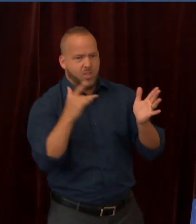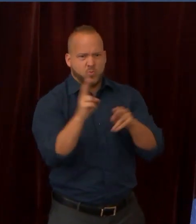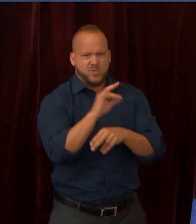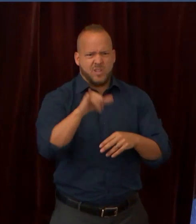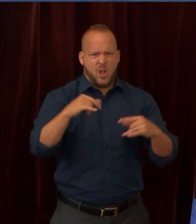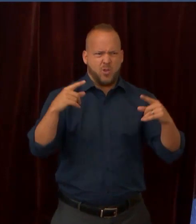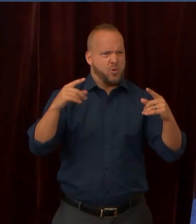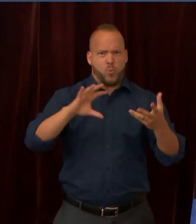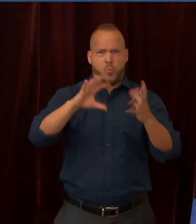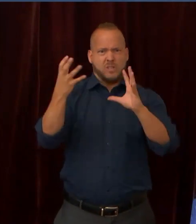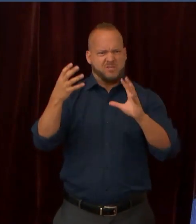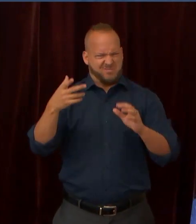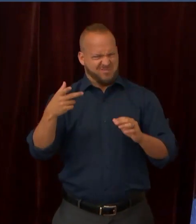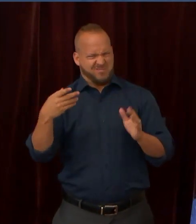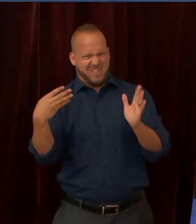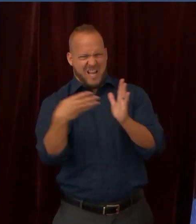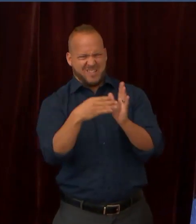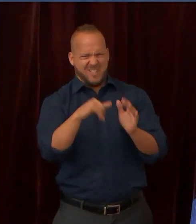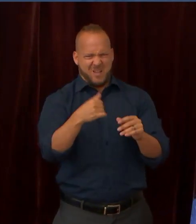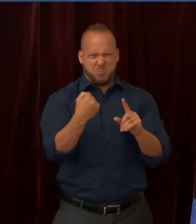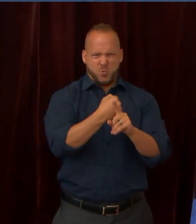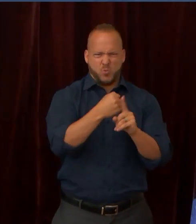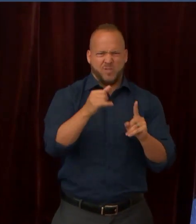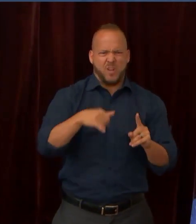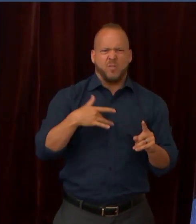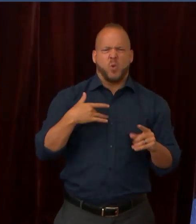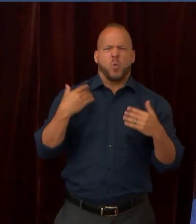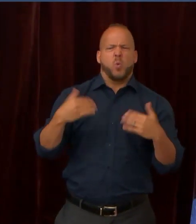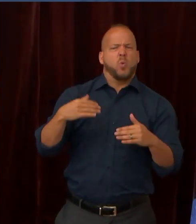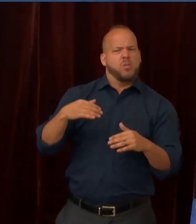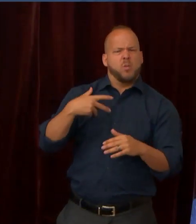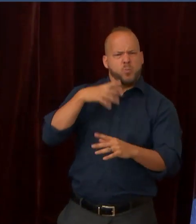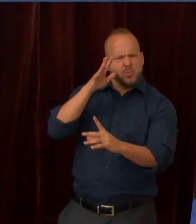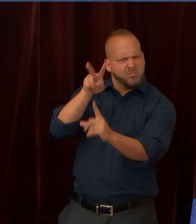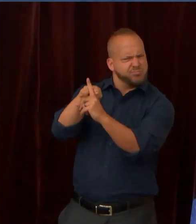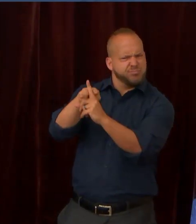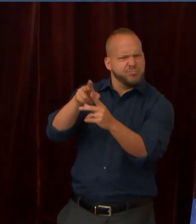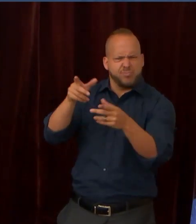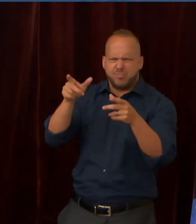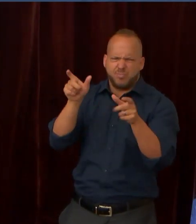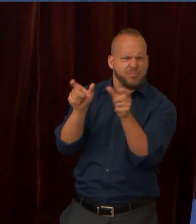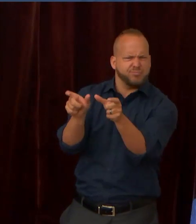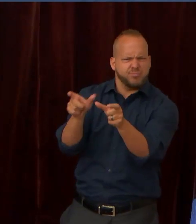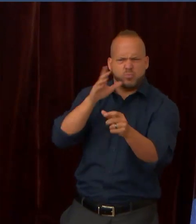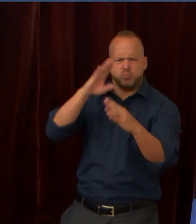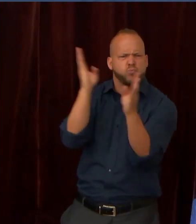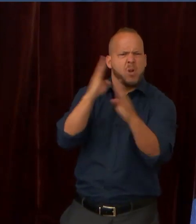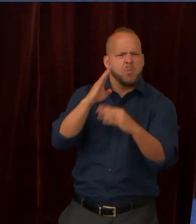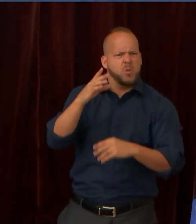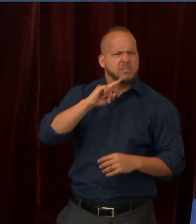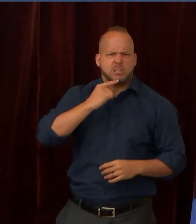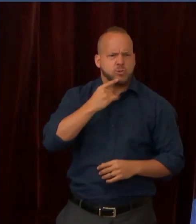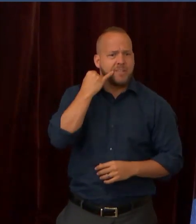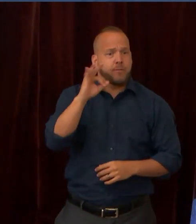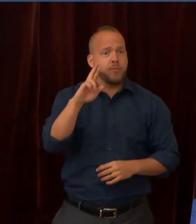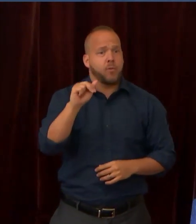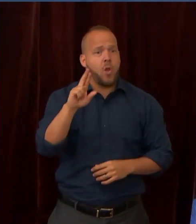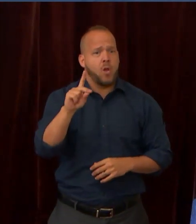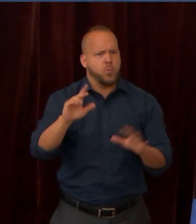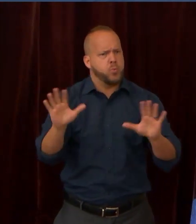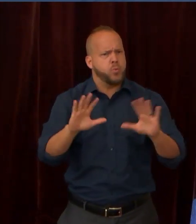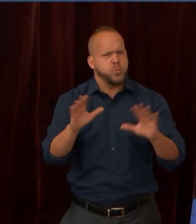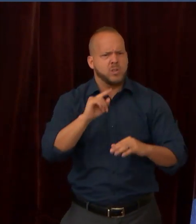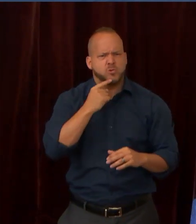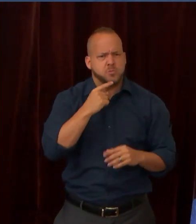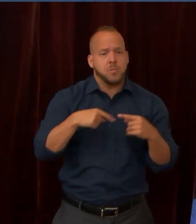and they will be. And the department now is involved in a very vigorous effort. And they've taken quite a number of measures, which